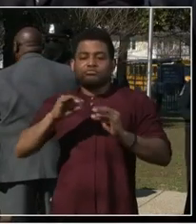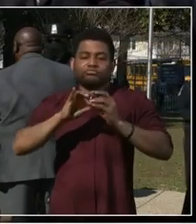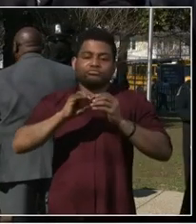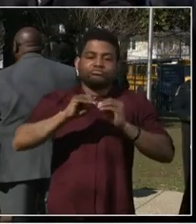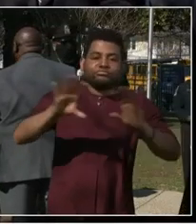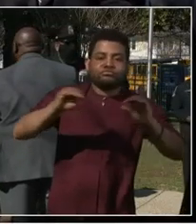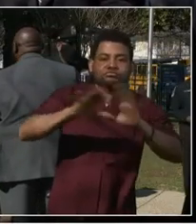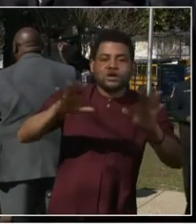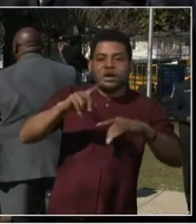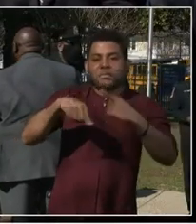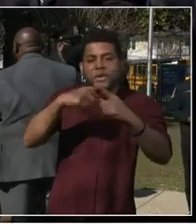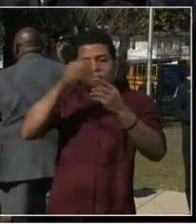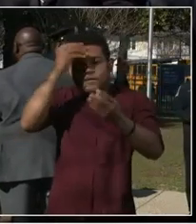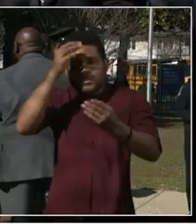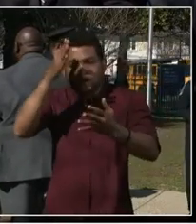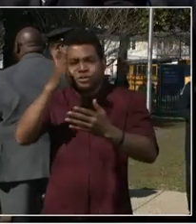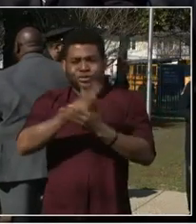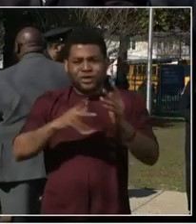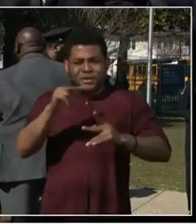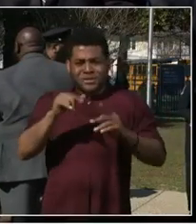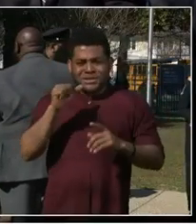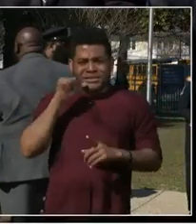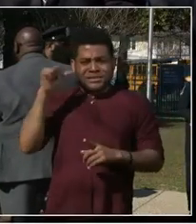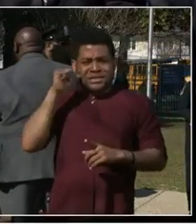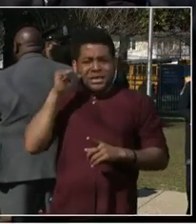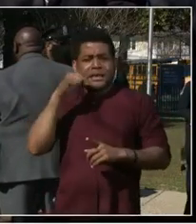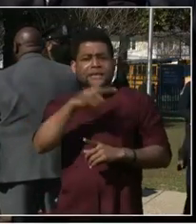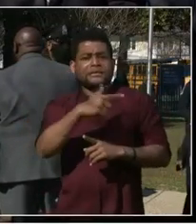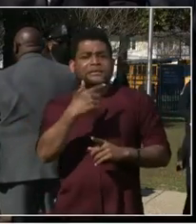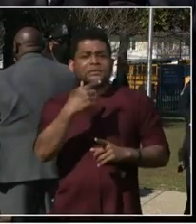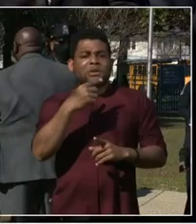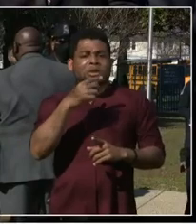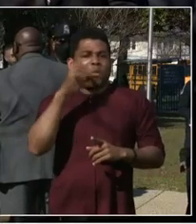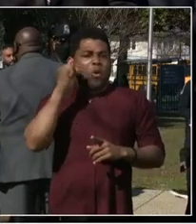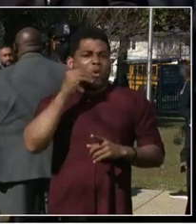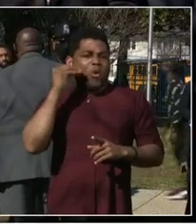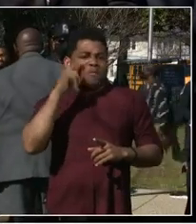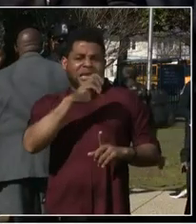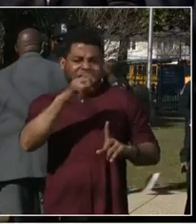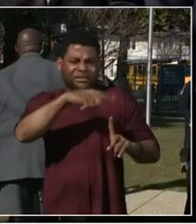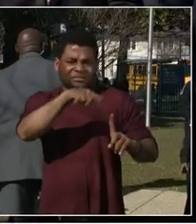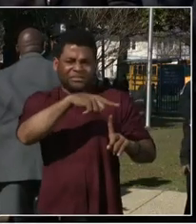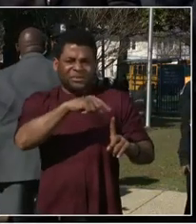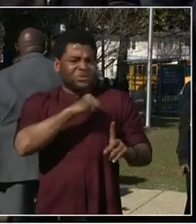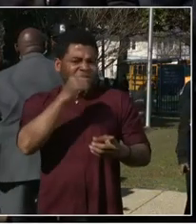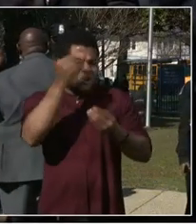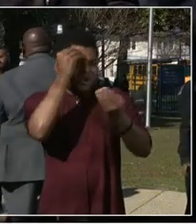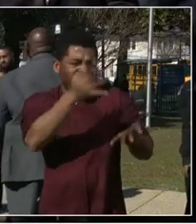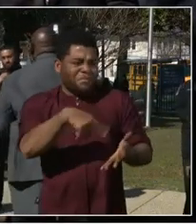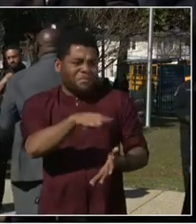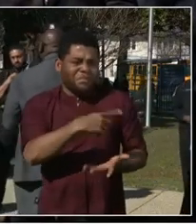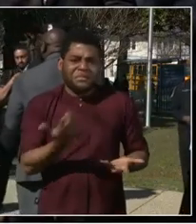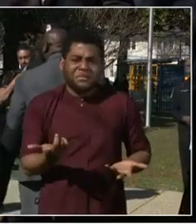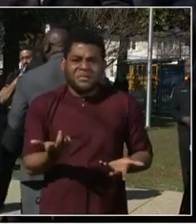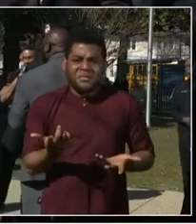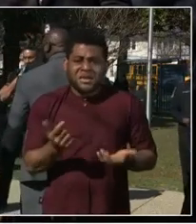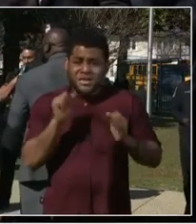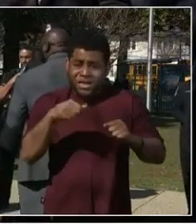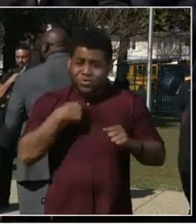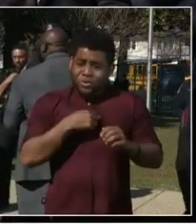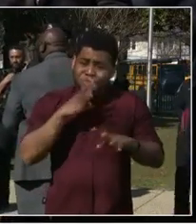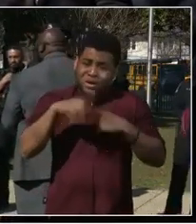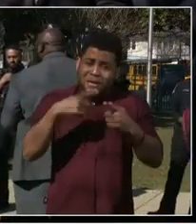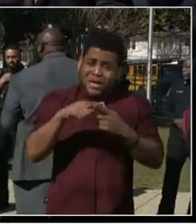were homeless yesterday wondered why they weren't informed earlier that there was sort of a killer on the loose. Can you address that?